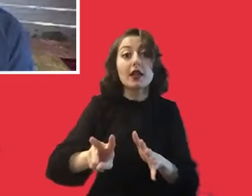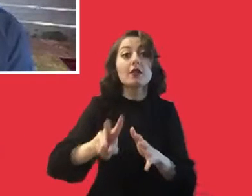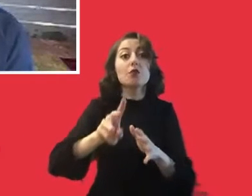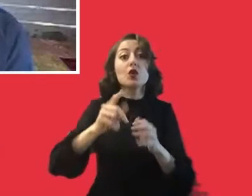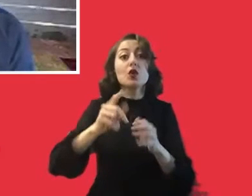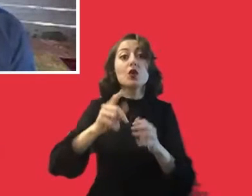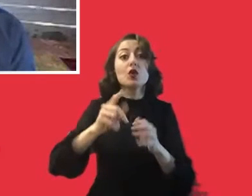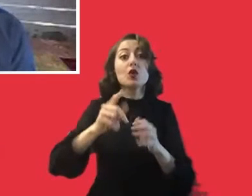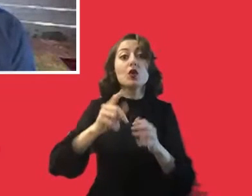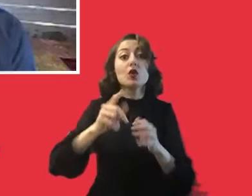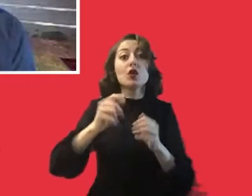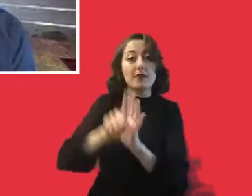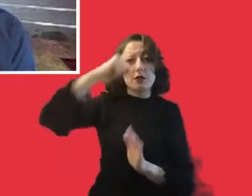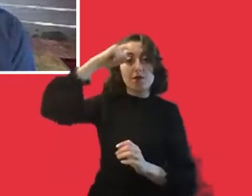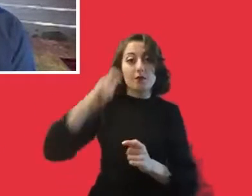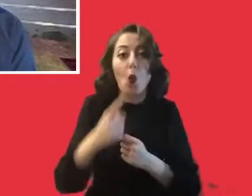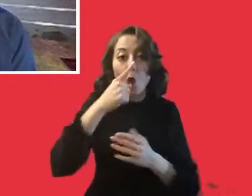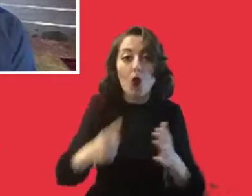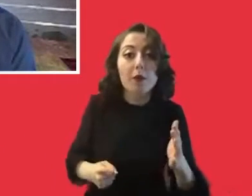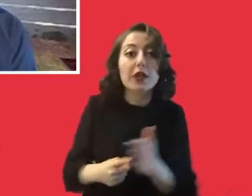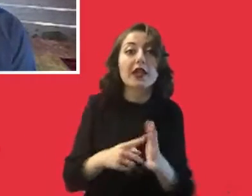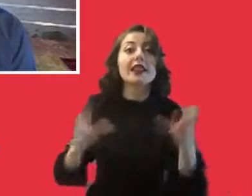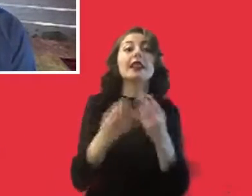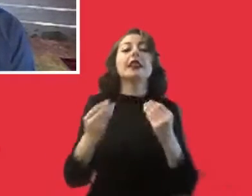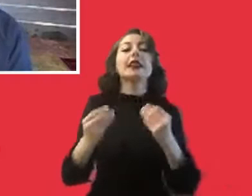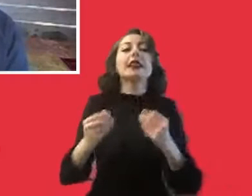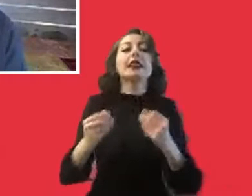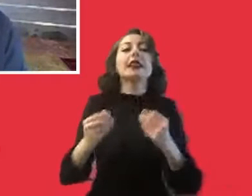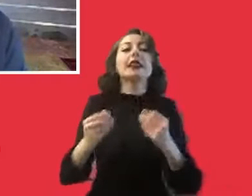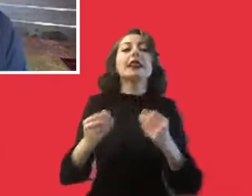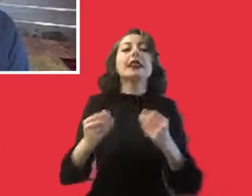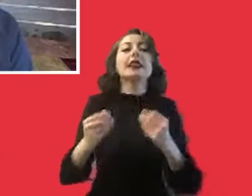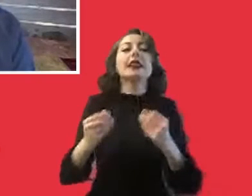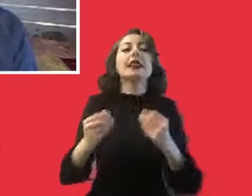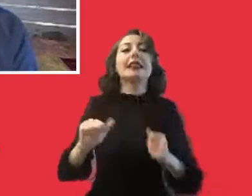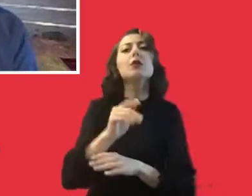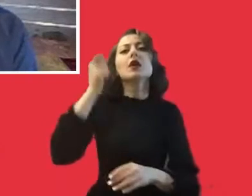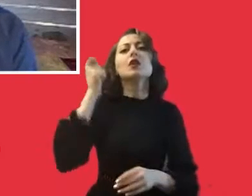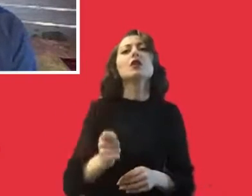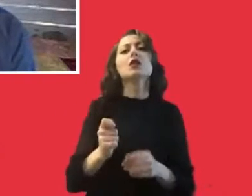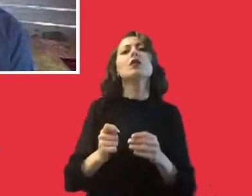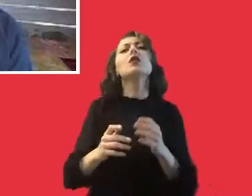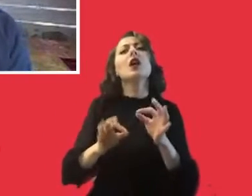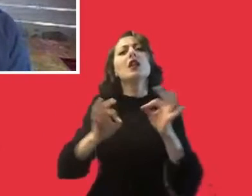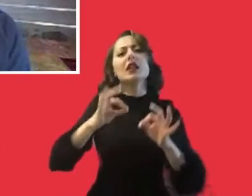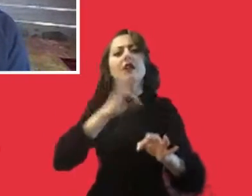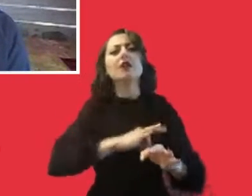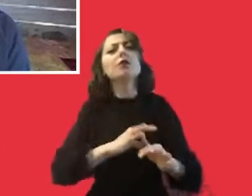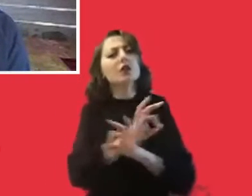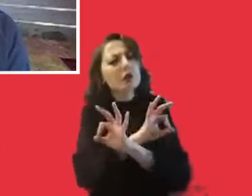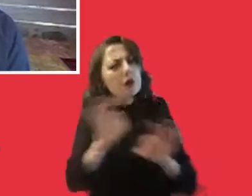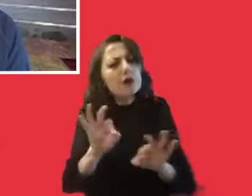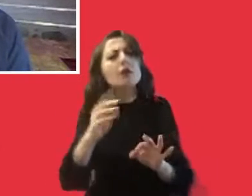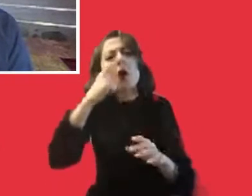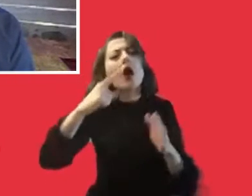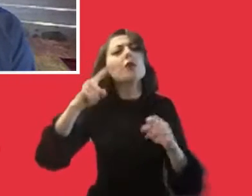of movements, it's causing certain actions. So we are reaching a better life. We are self-realizing ourselves. We're reaching